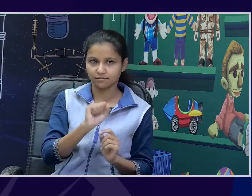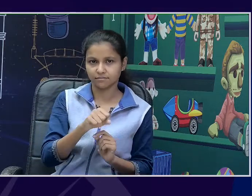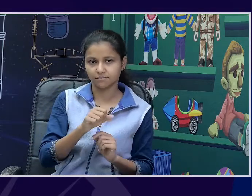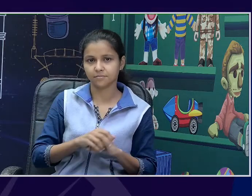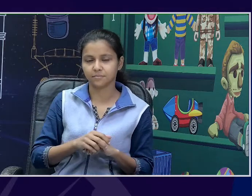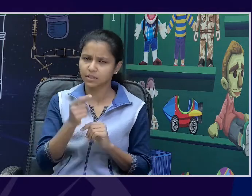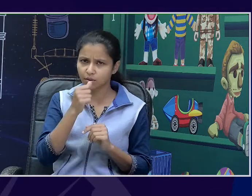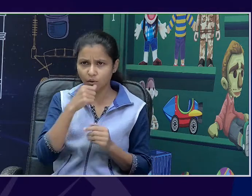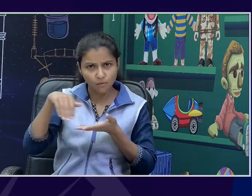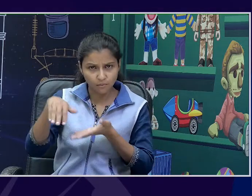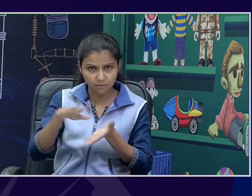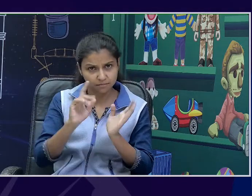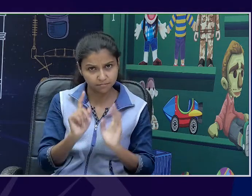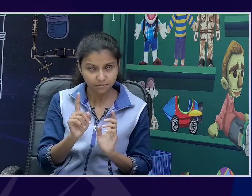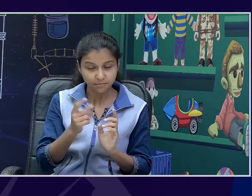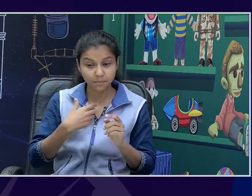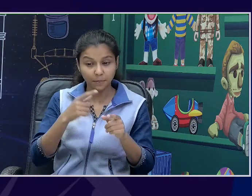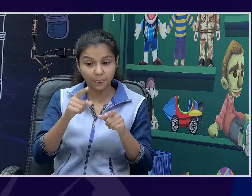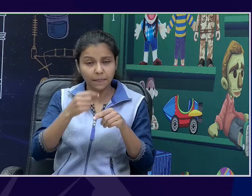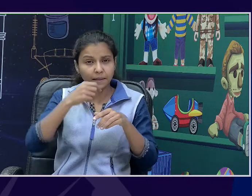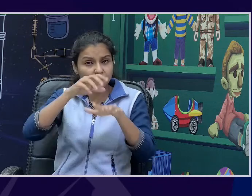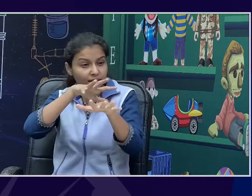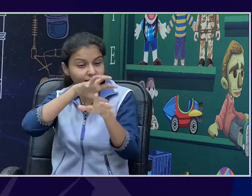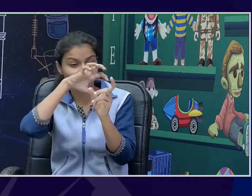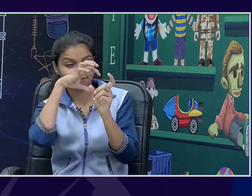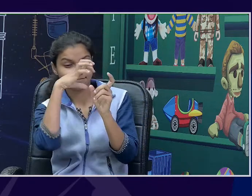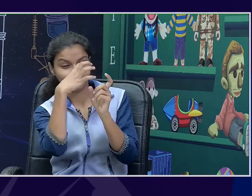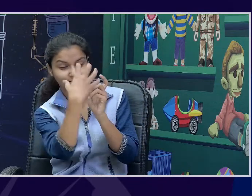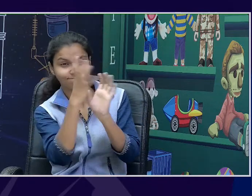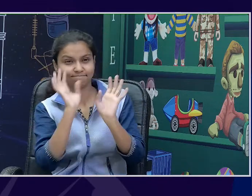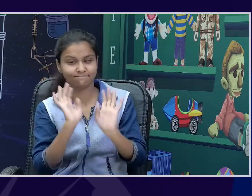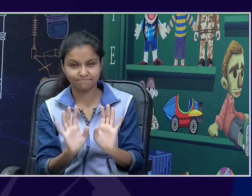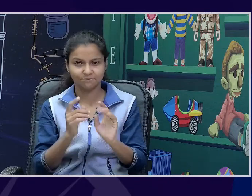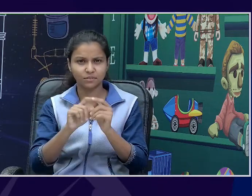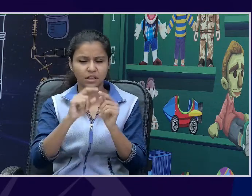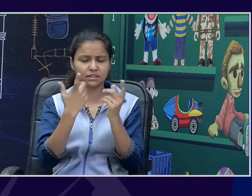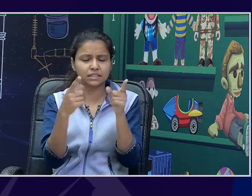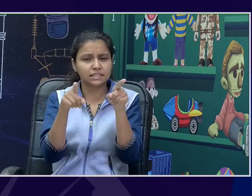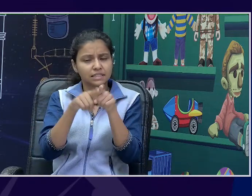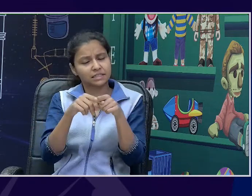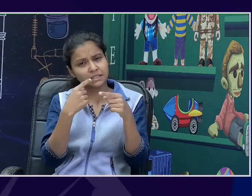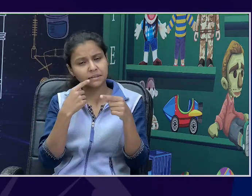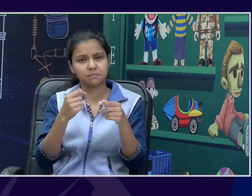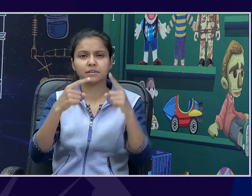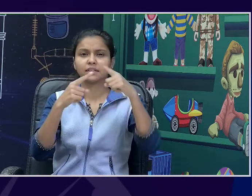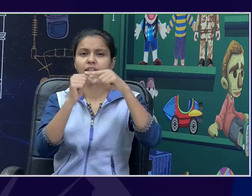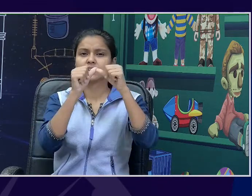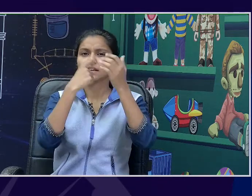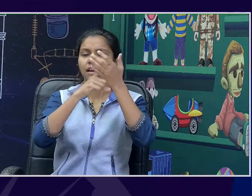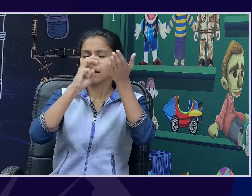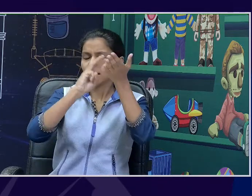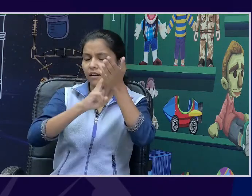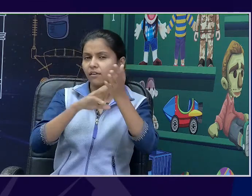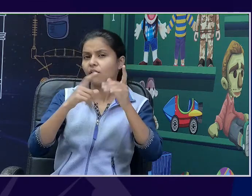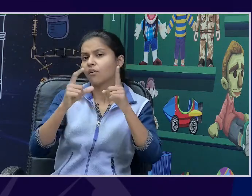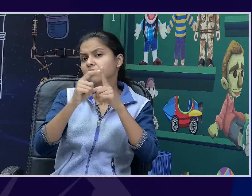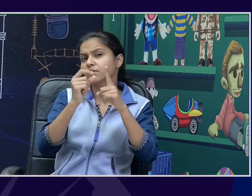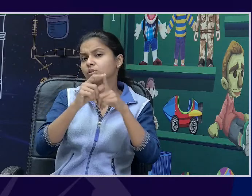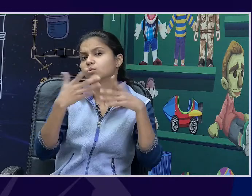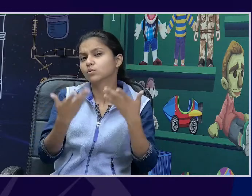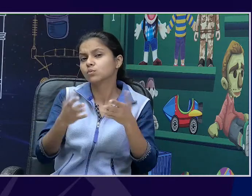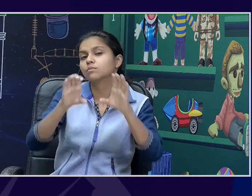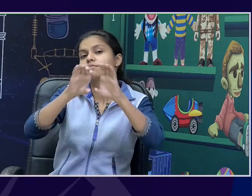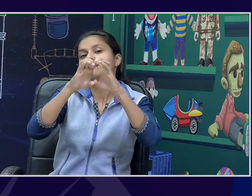into the water, but due to gravity he came outside the water. That is what this term means. So what we can do is, in